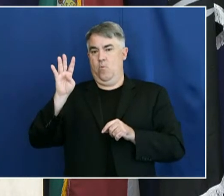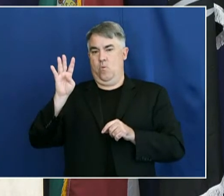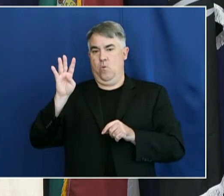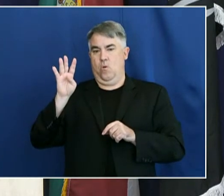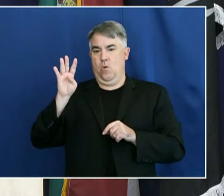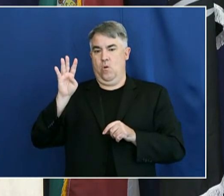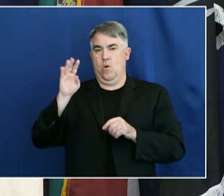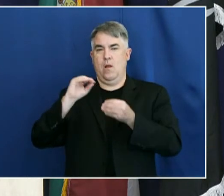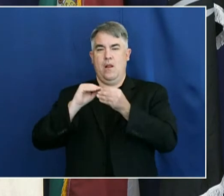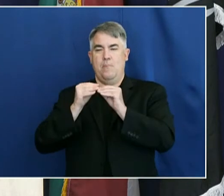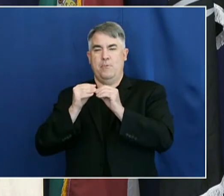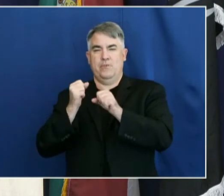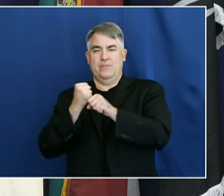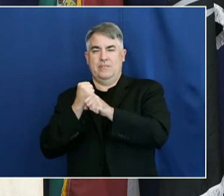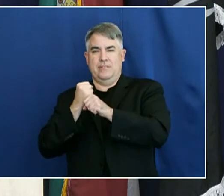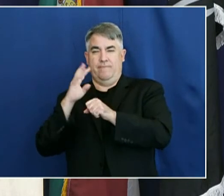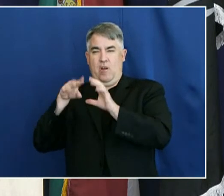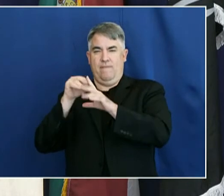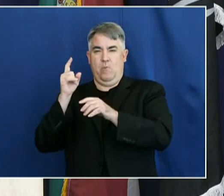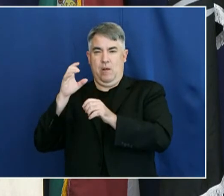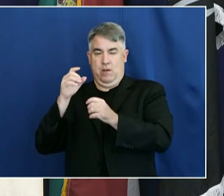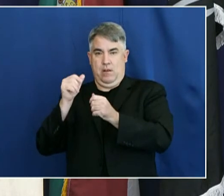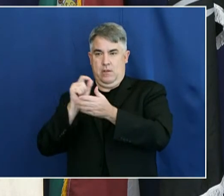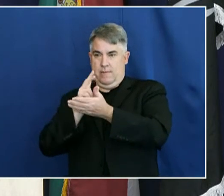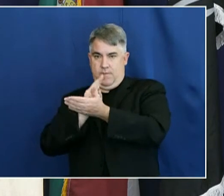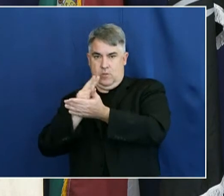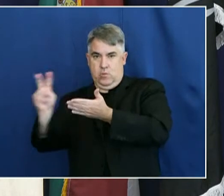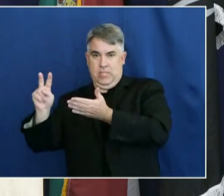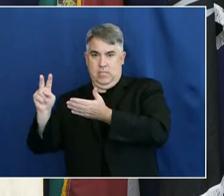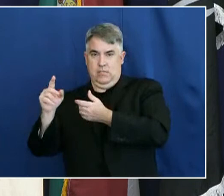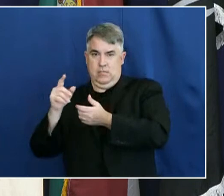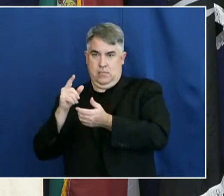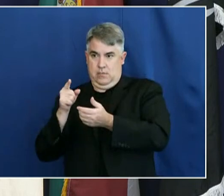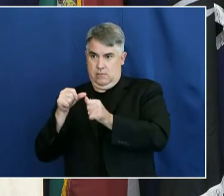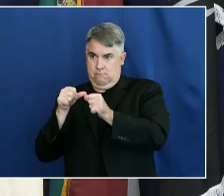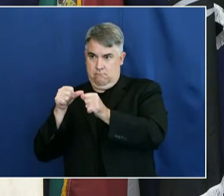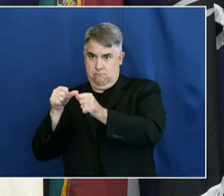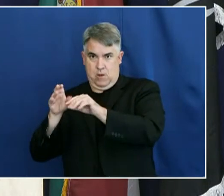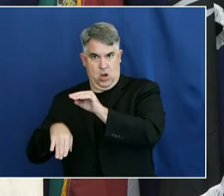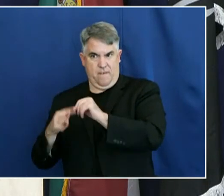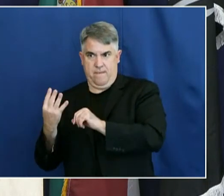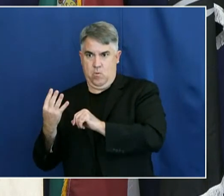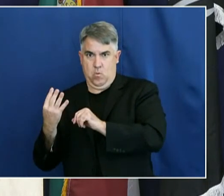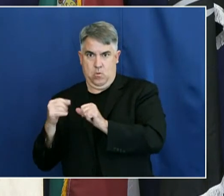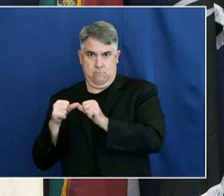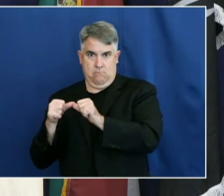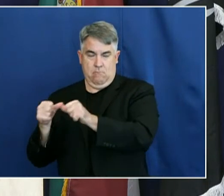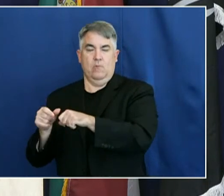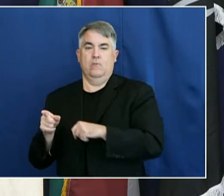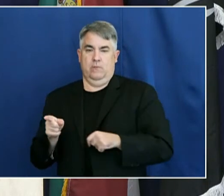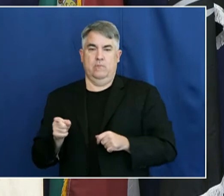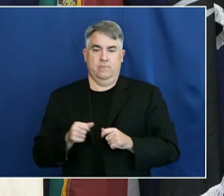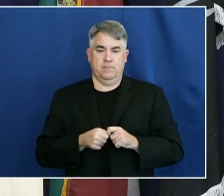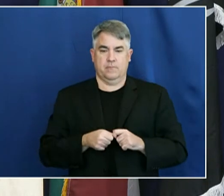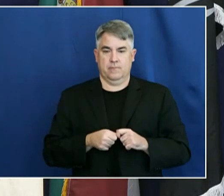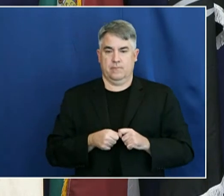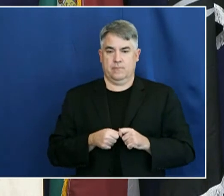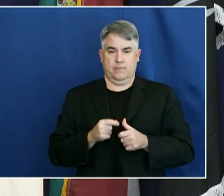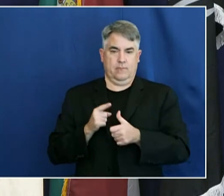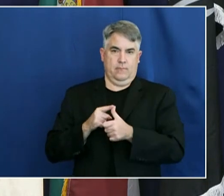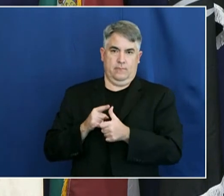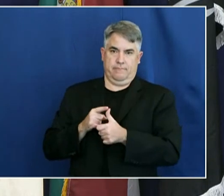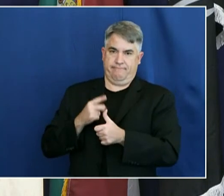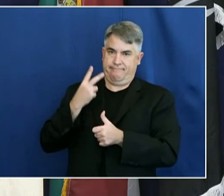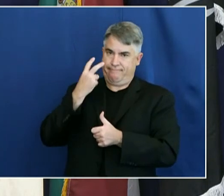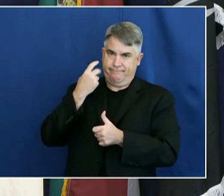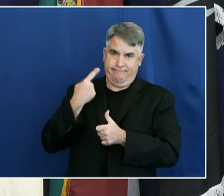are descending, it is probably less likely we would get under 4 in the immediate future or have a